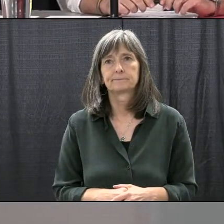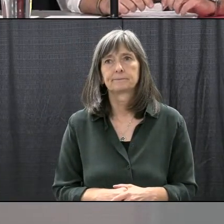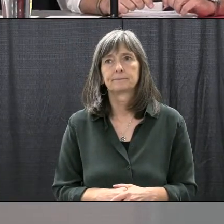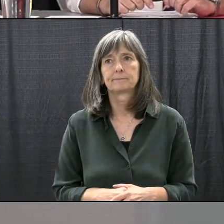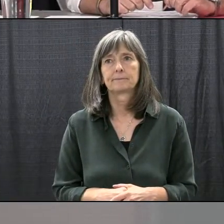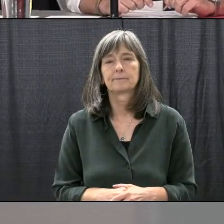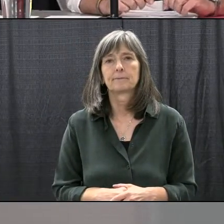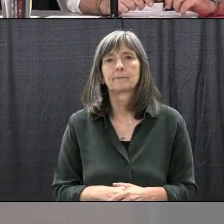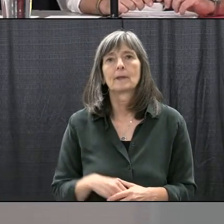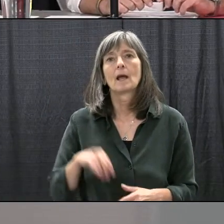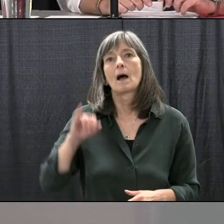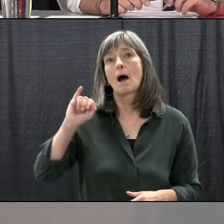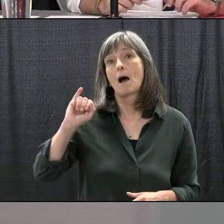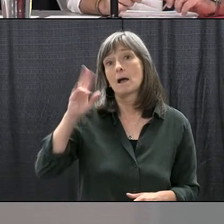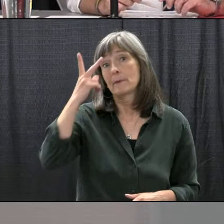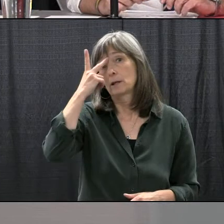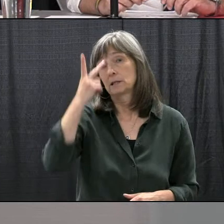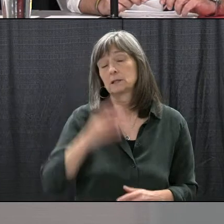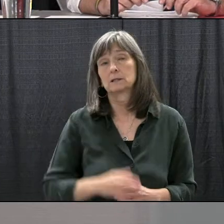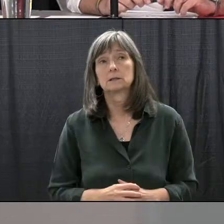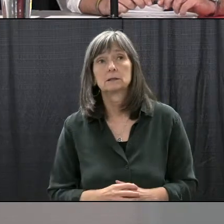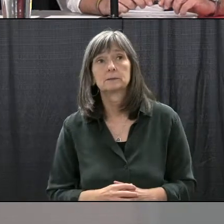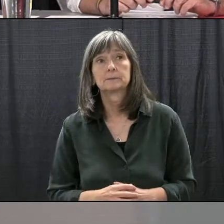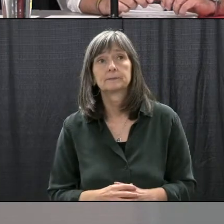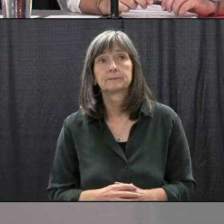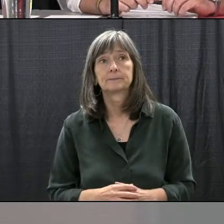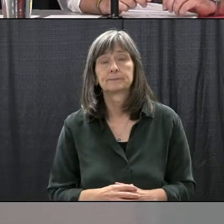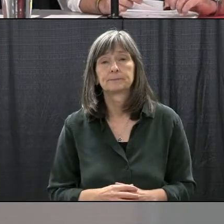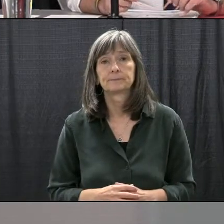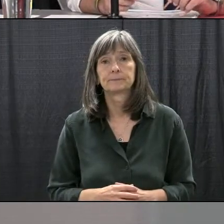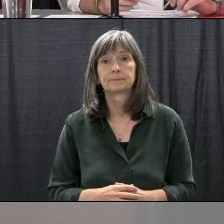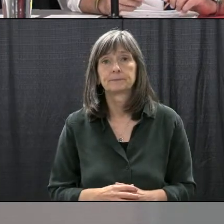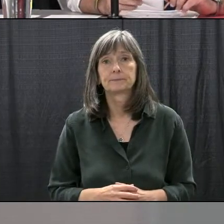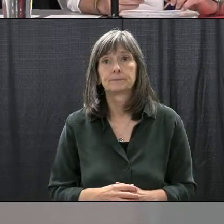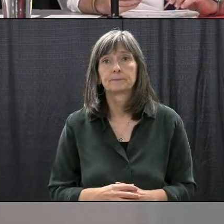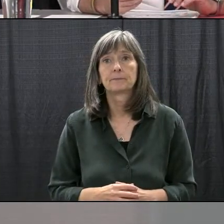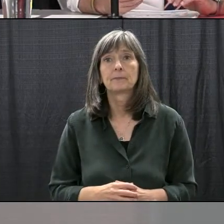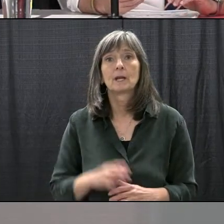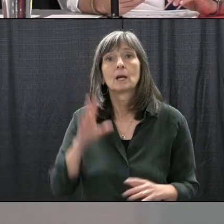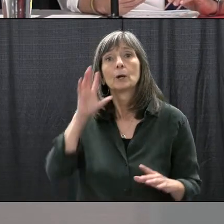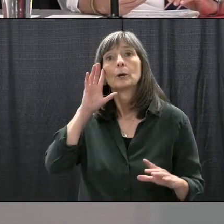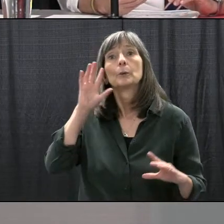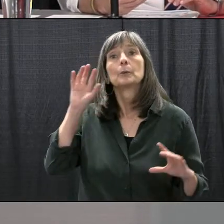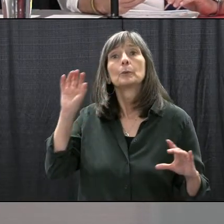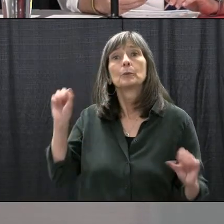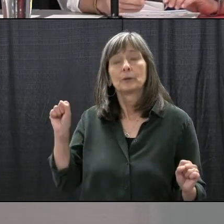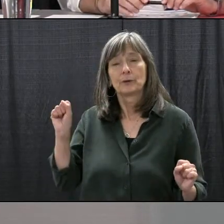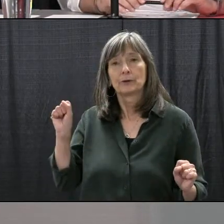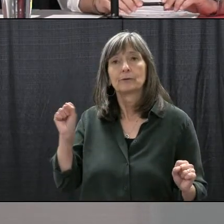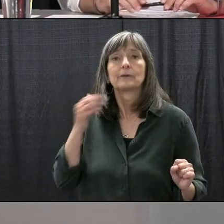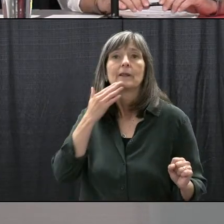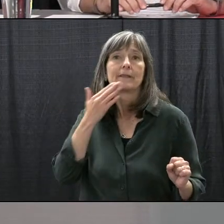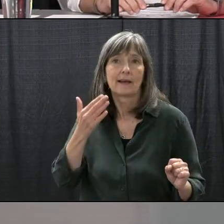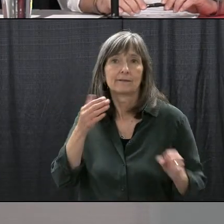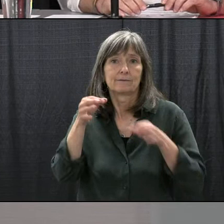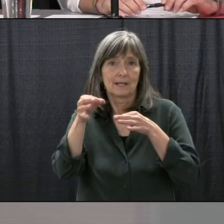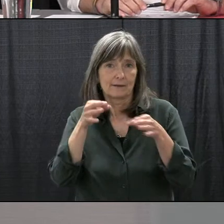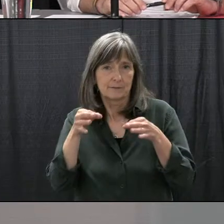Roger Bill with iPolitics, do you have a final question? Premier Fury, thanks for kind of explaining the